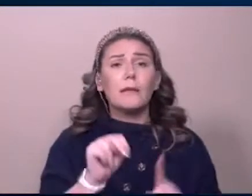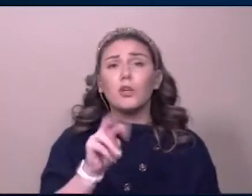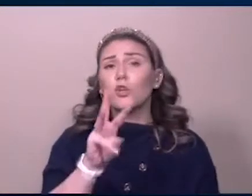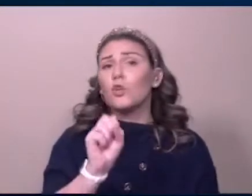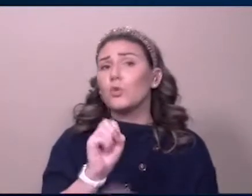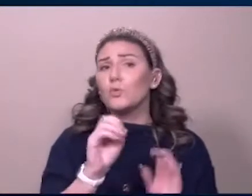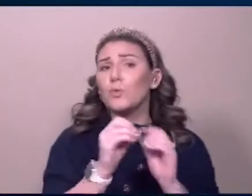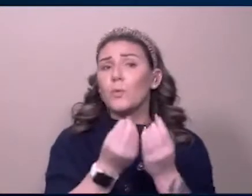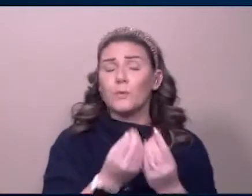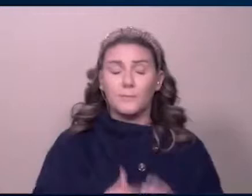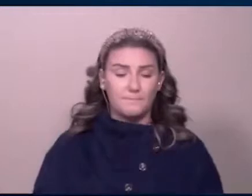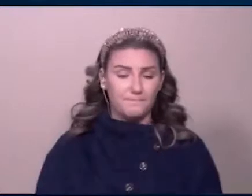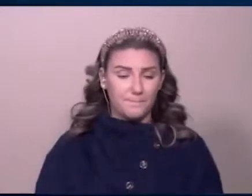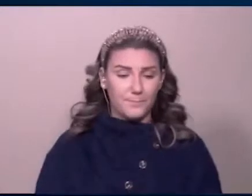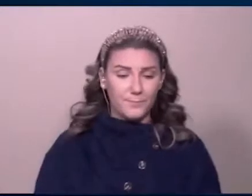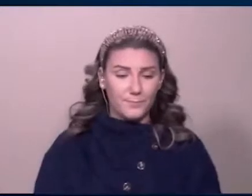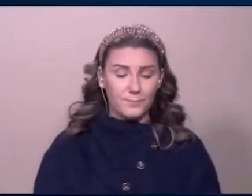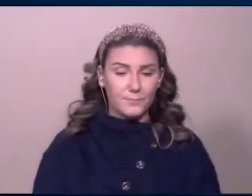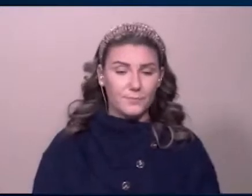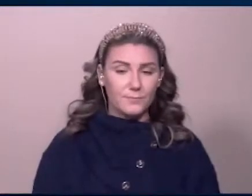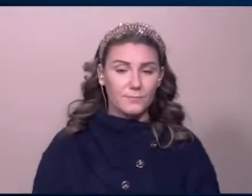organizations.